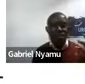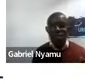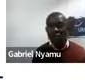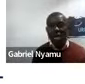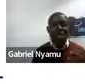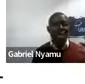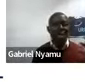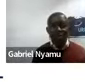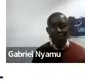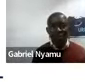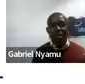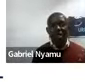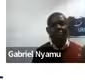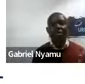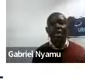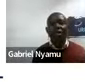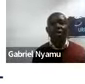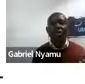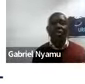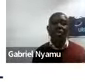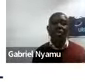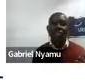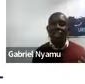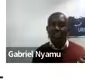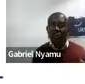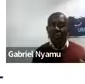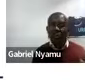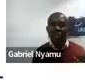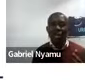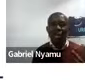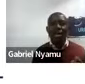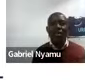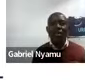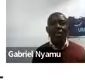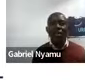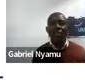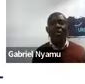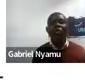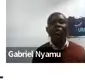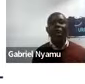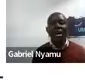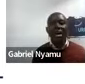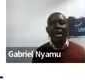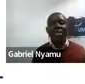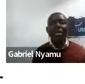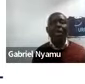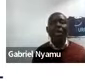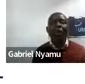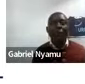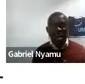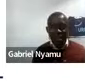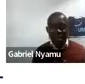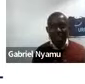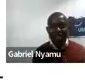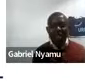busy looking for money and profit. But you've discovered profit is never sustainable. To sustain an organization, you need to anchor it in